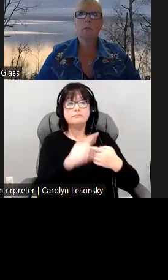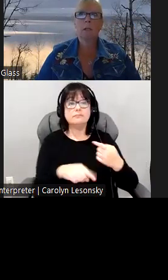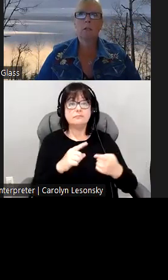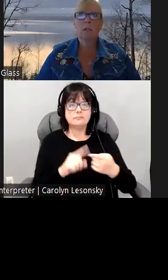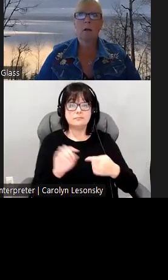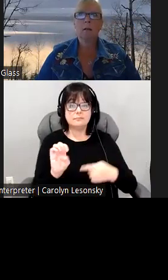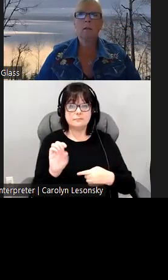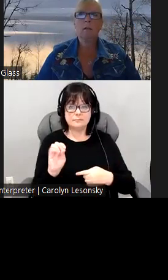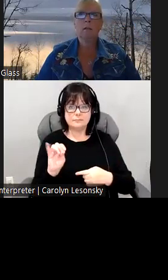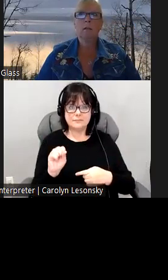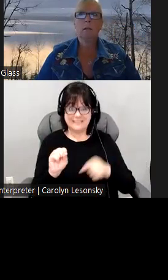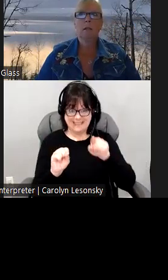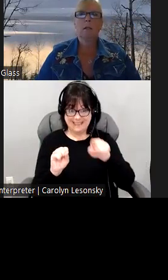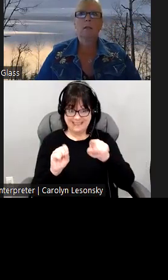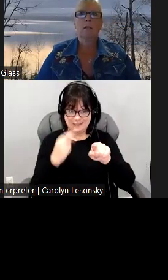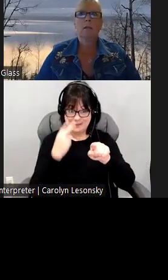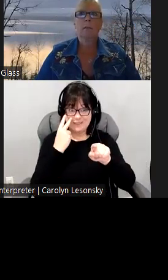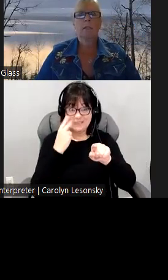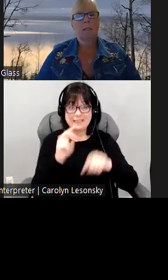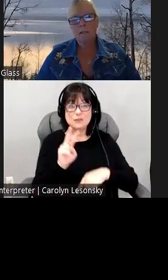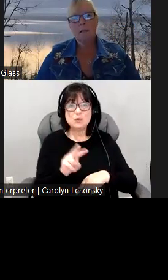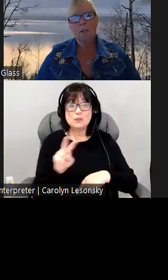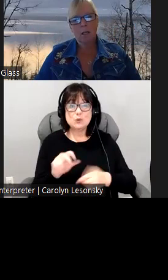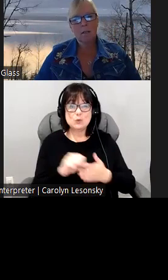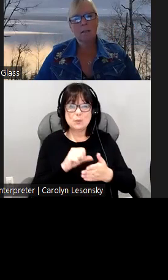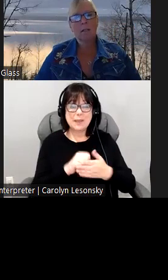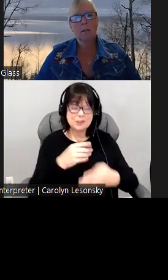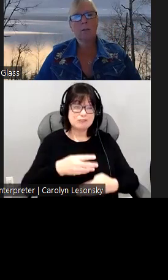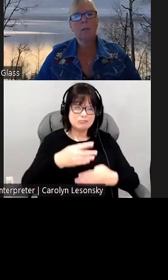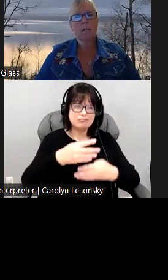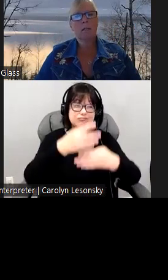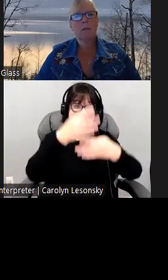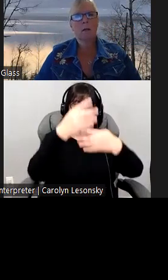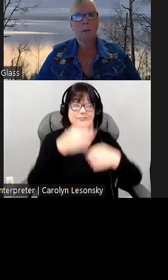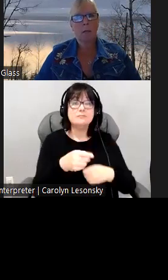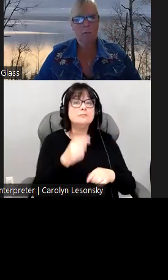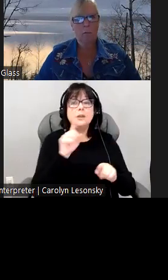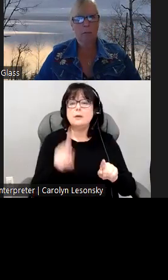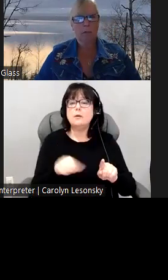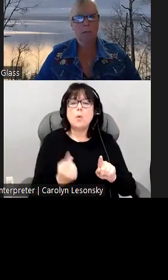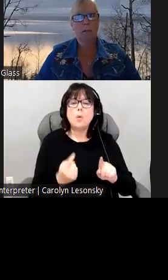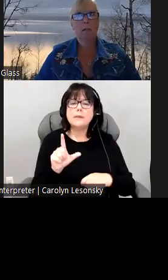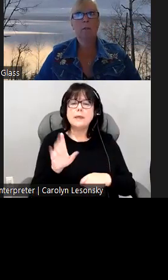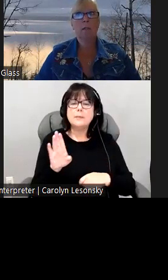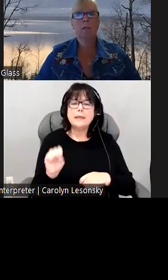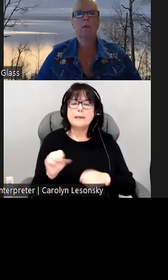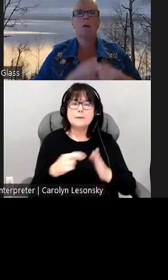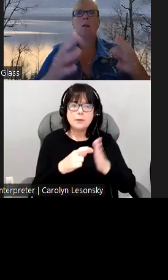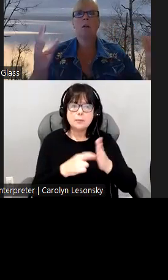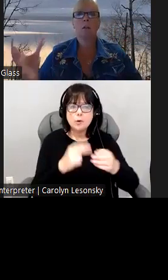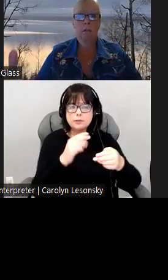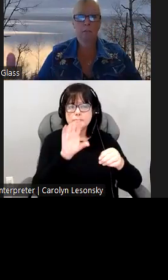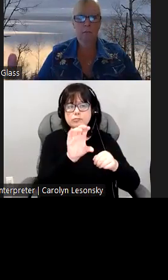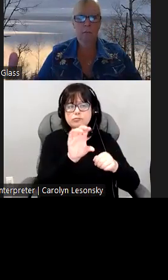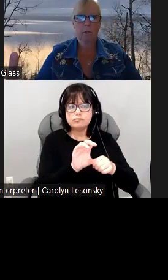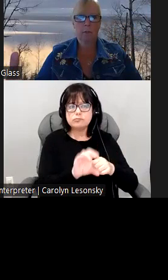22 pages long because it doesn't just include a list of the LBS reports. It includes a list of